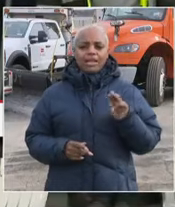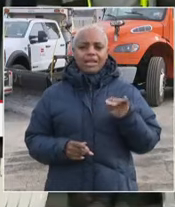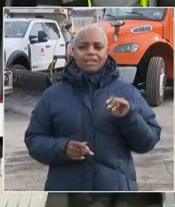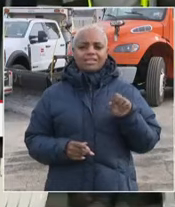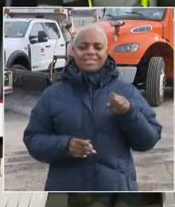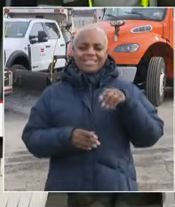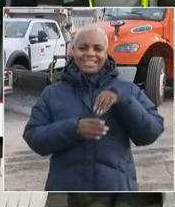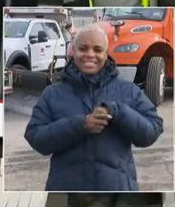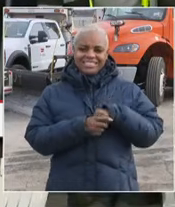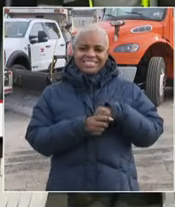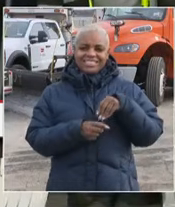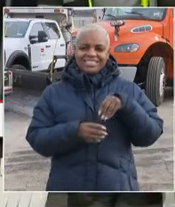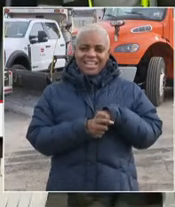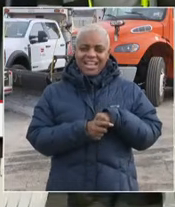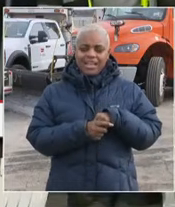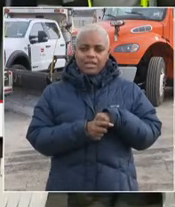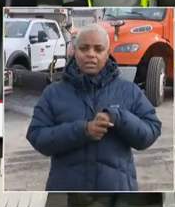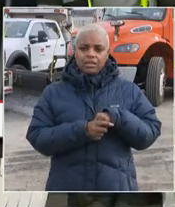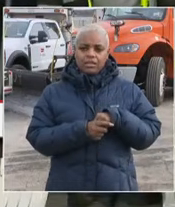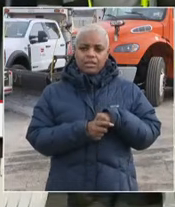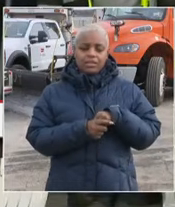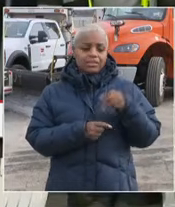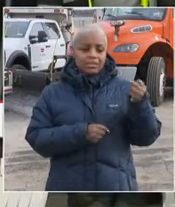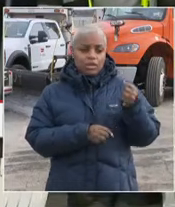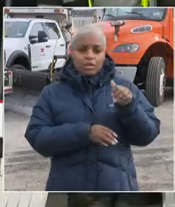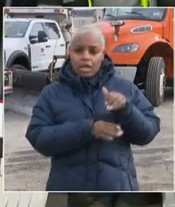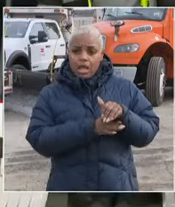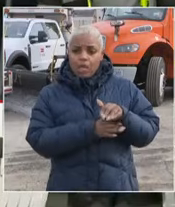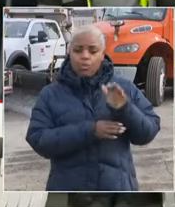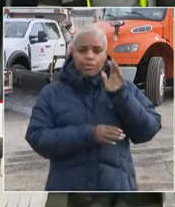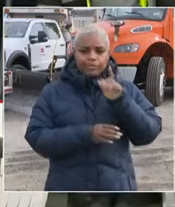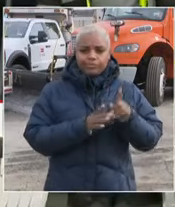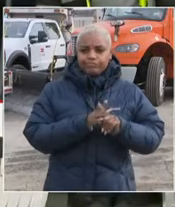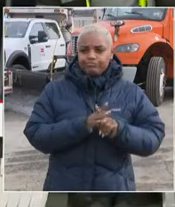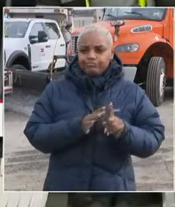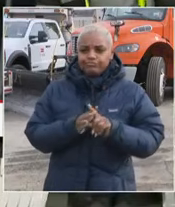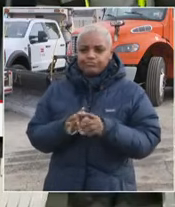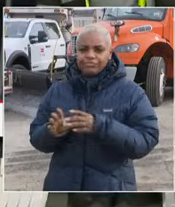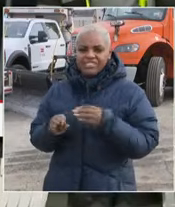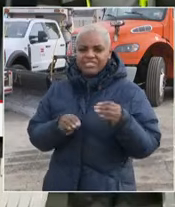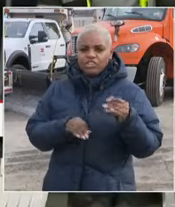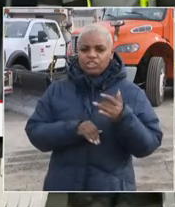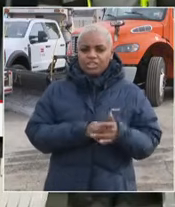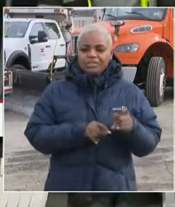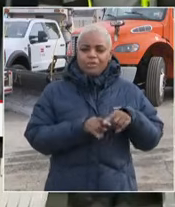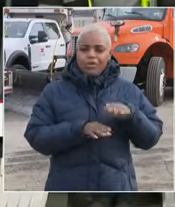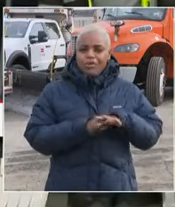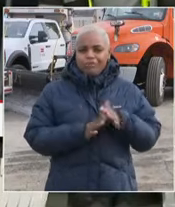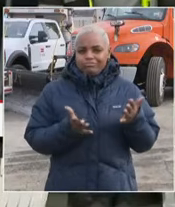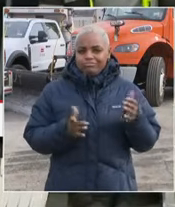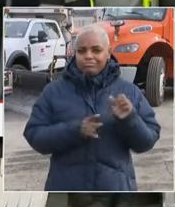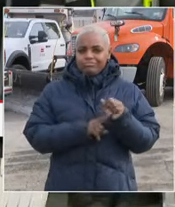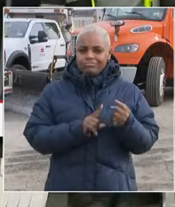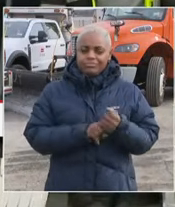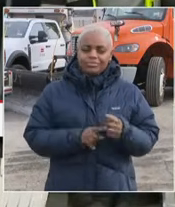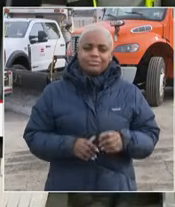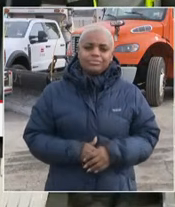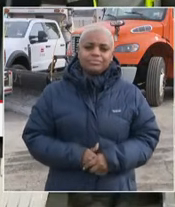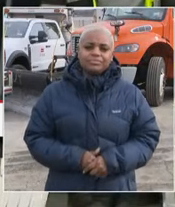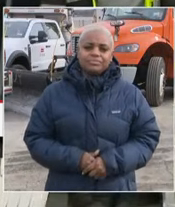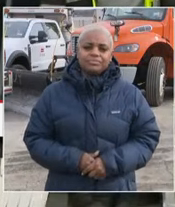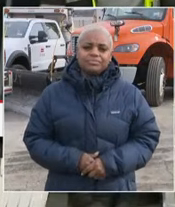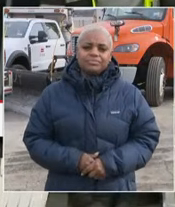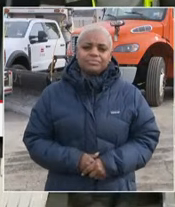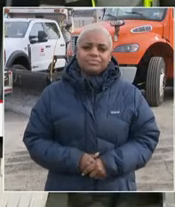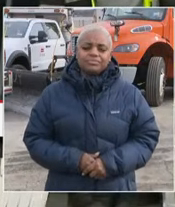activating that very late Saturday night. We have our de-icer trains are already prepped and ready. Plow trains are ready, and all of our polisher